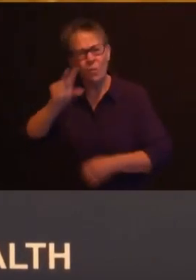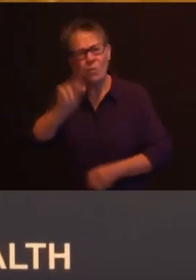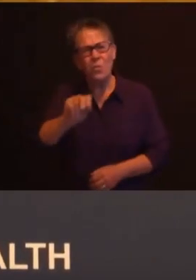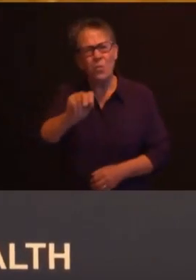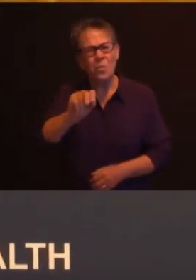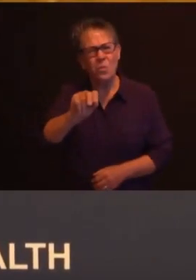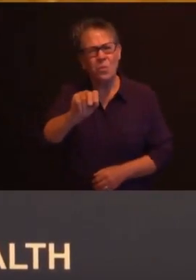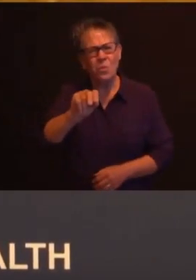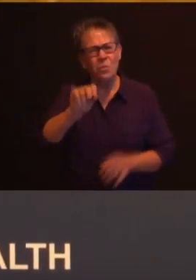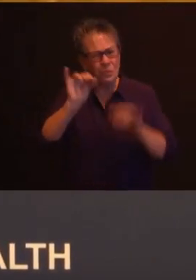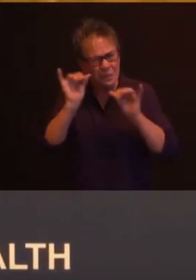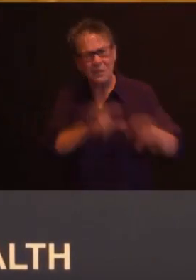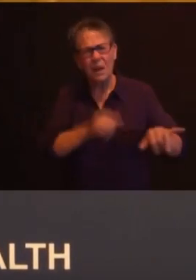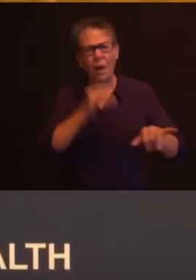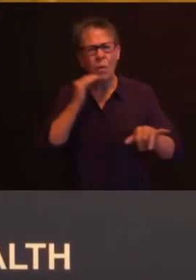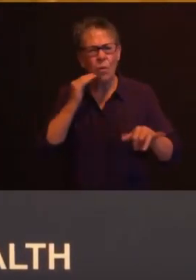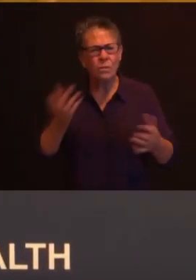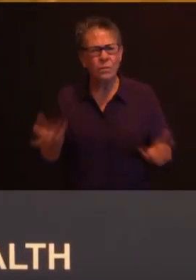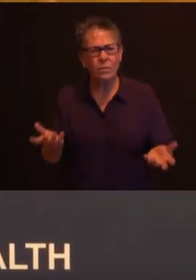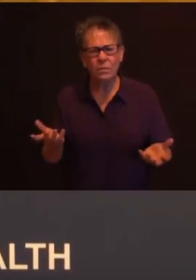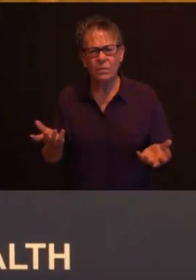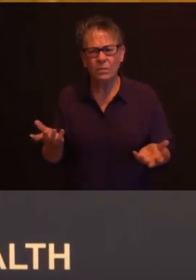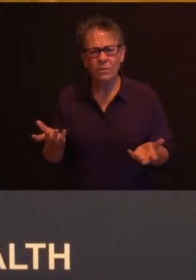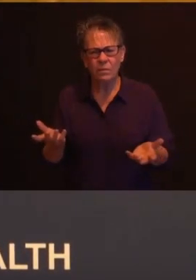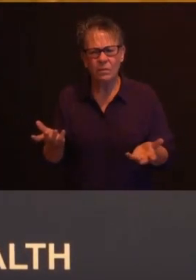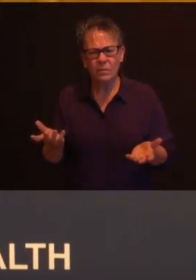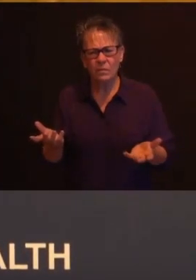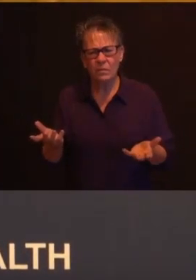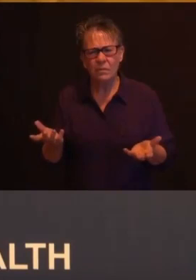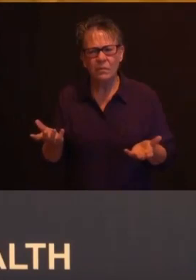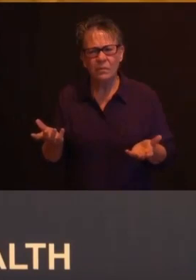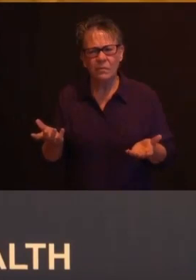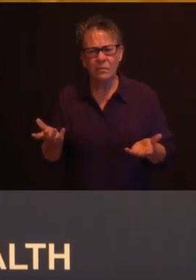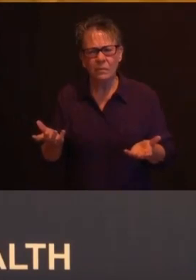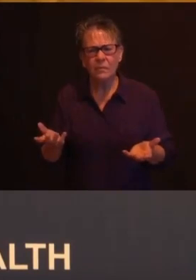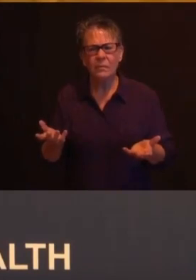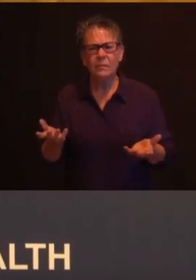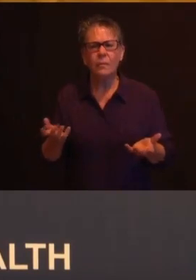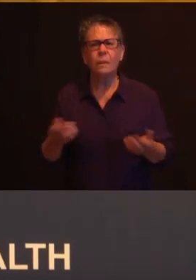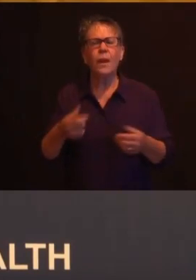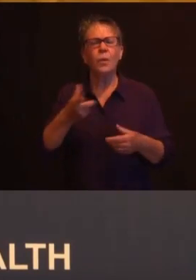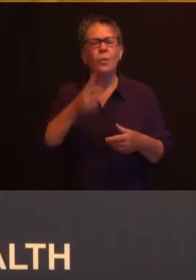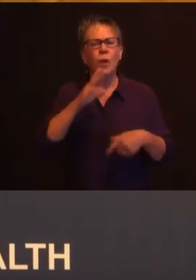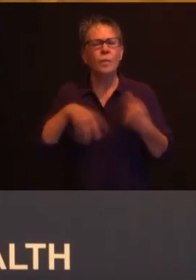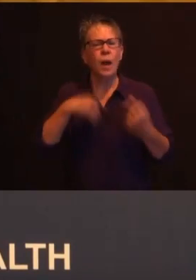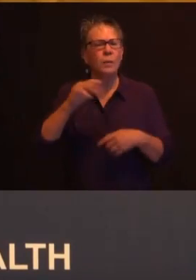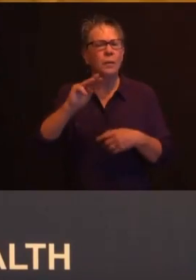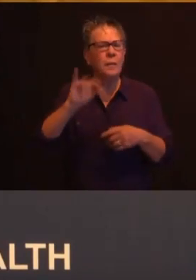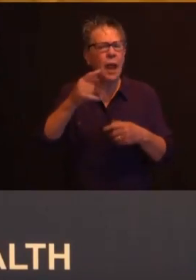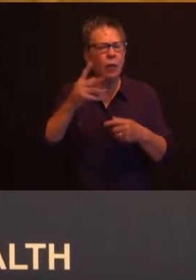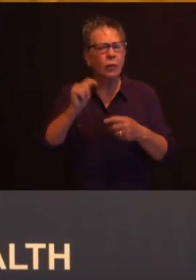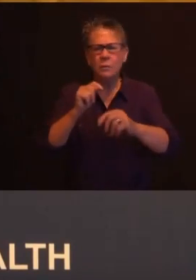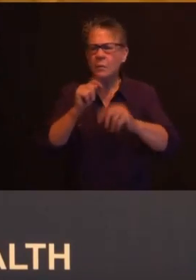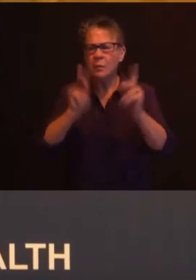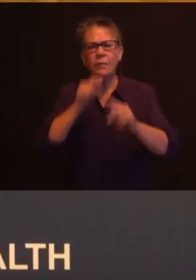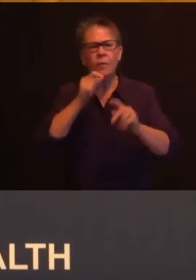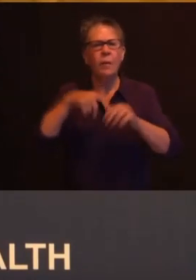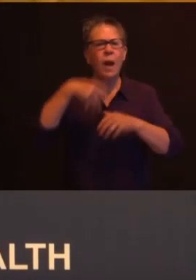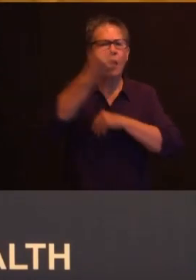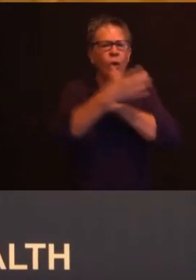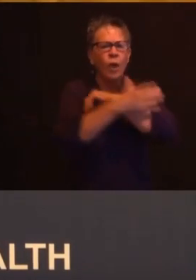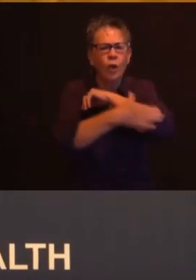5 lifetimes ago, but Singapore thought they had this to zero, and then their seasonal workers came in. I guess there's not